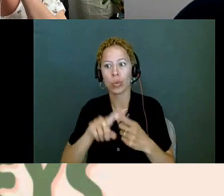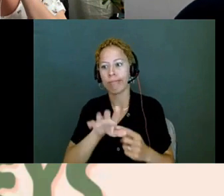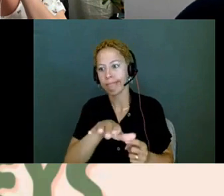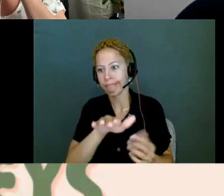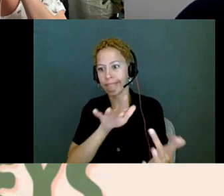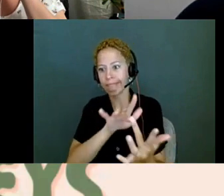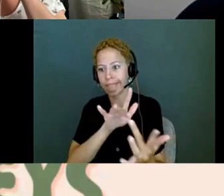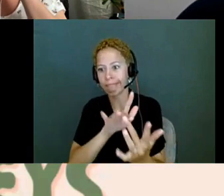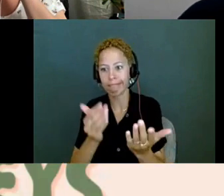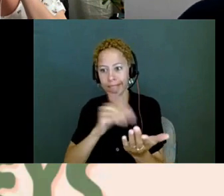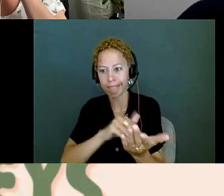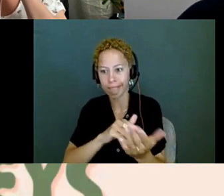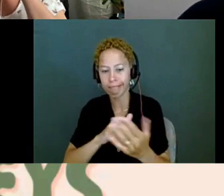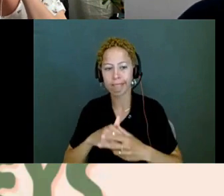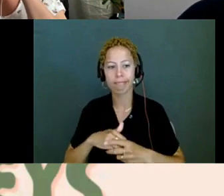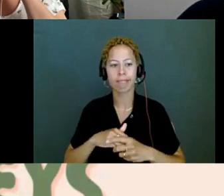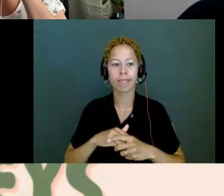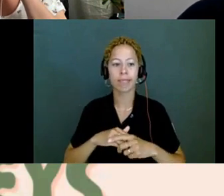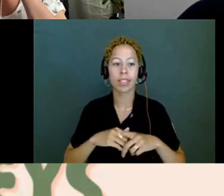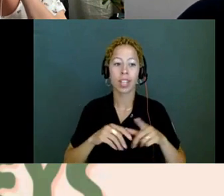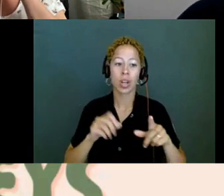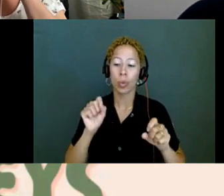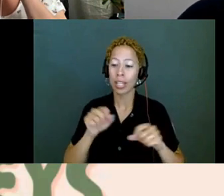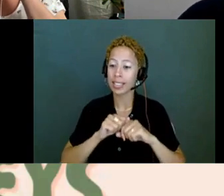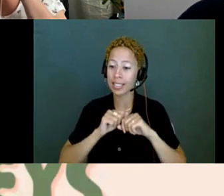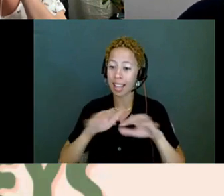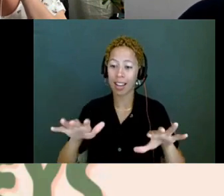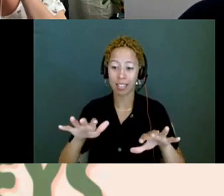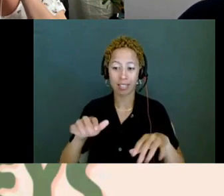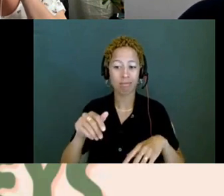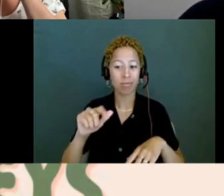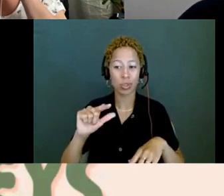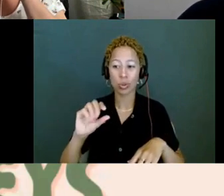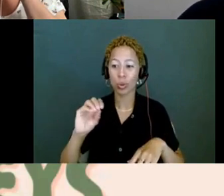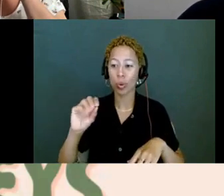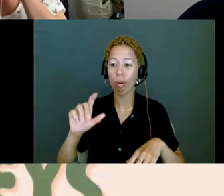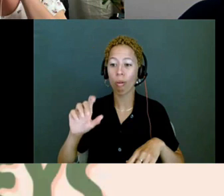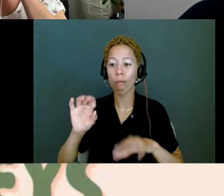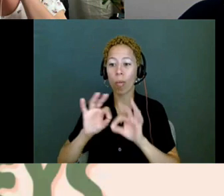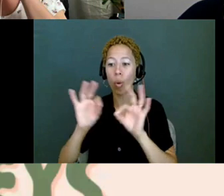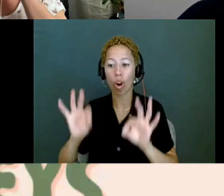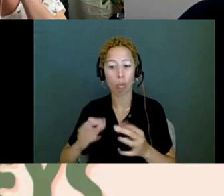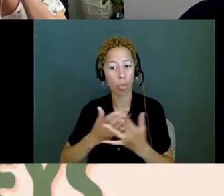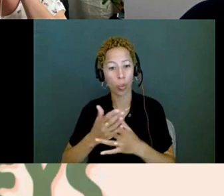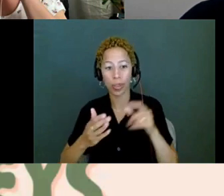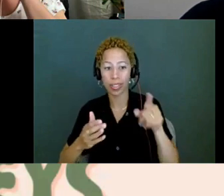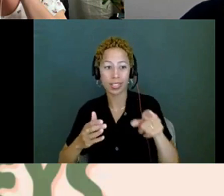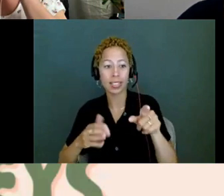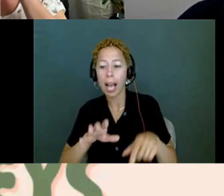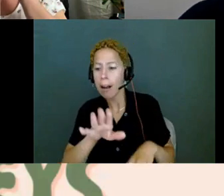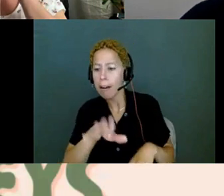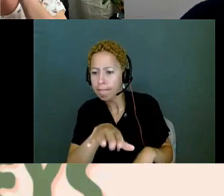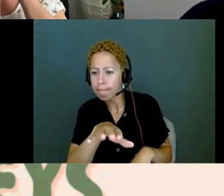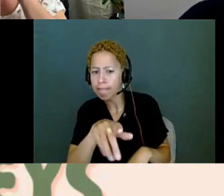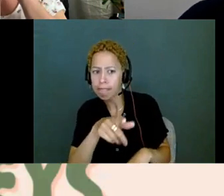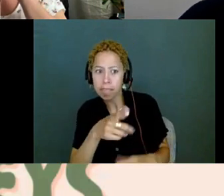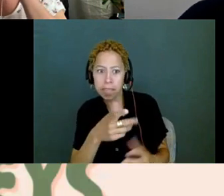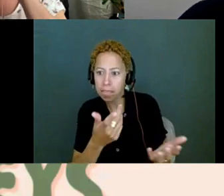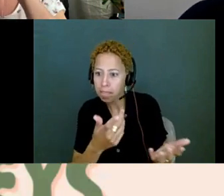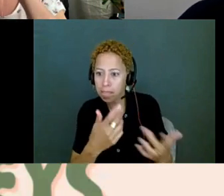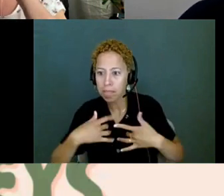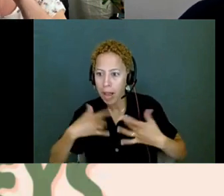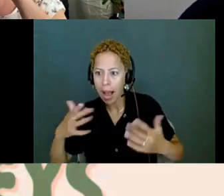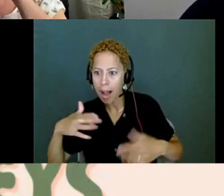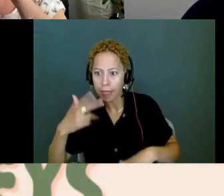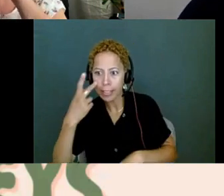We can make it a lot easier by just sending out Google Forms through here. Hey, haven't seen you in a little while. Like to know how you're doing.